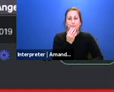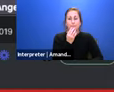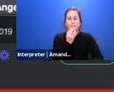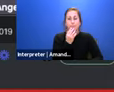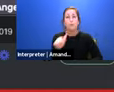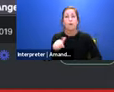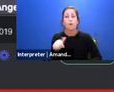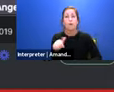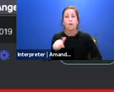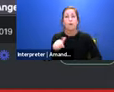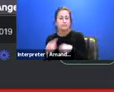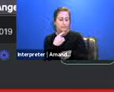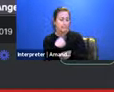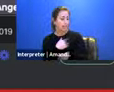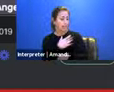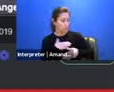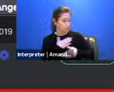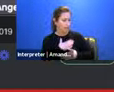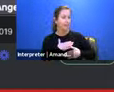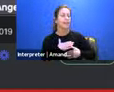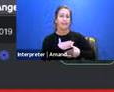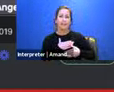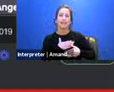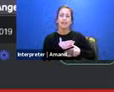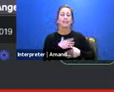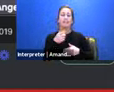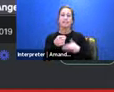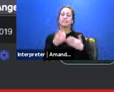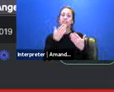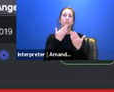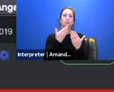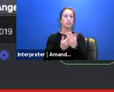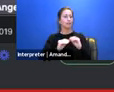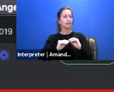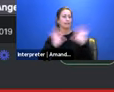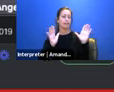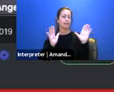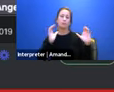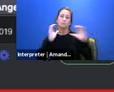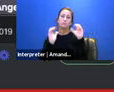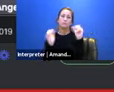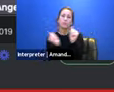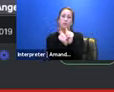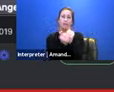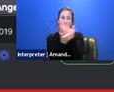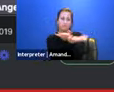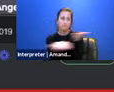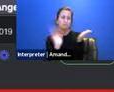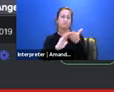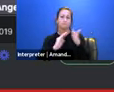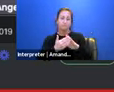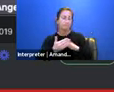appreciate this, as this goes a long way to improve transparency with community on bond usage. Thank you, Mr.